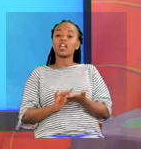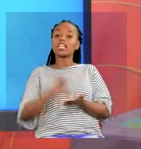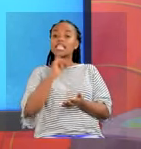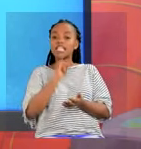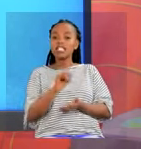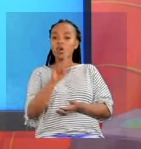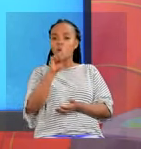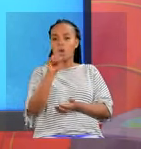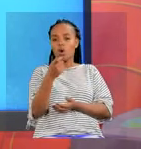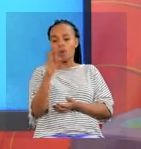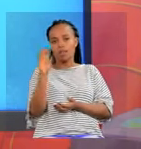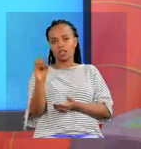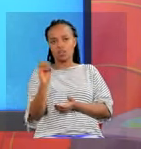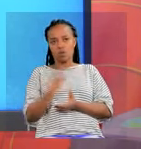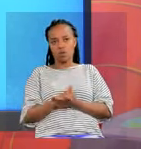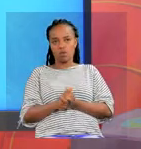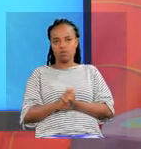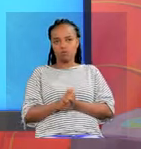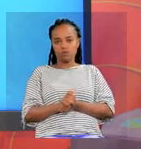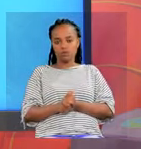this one.